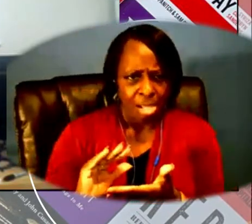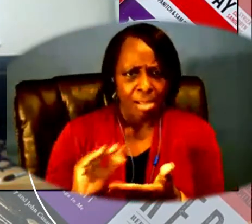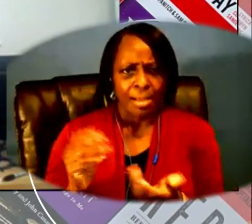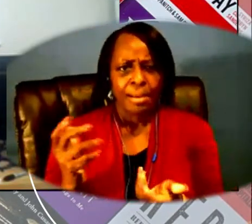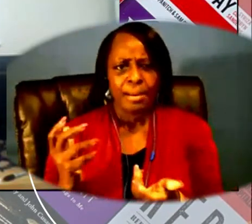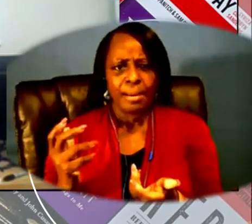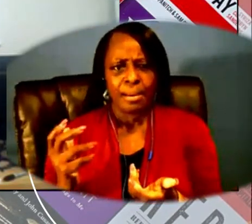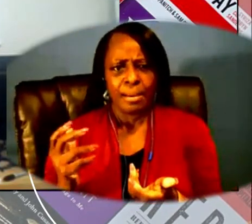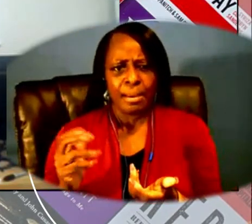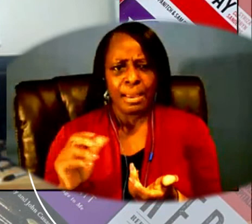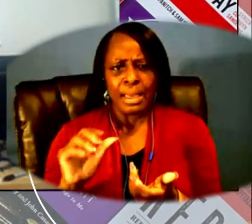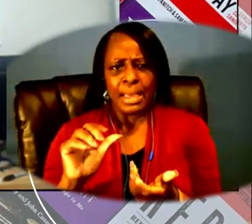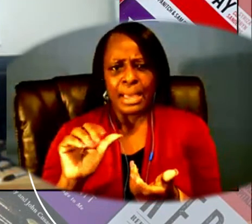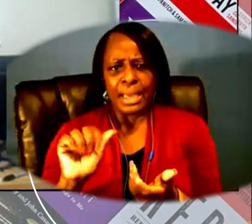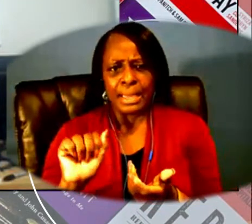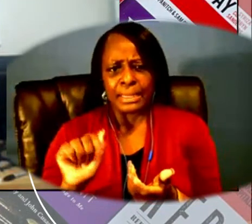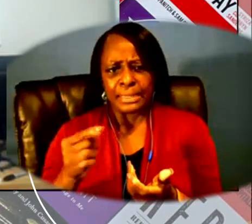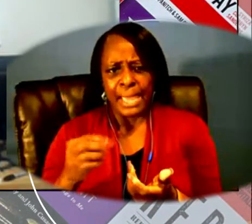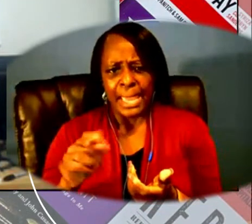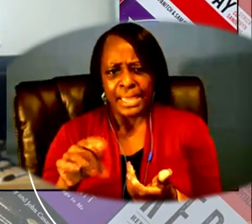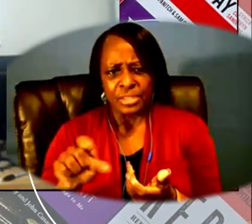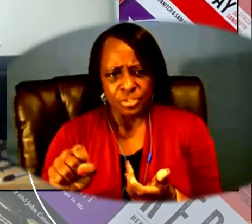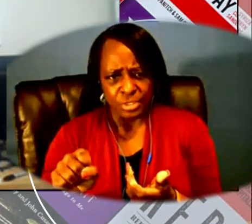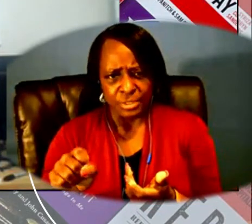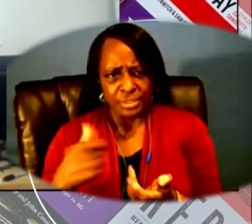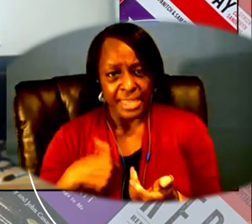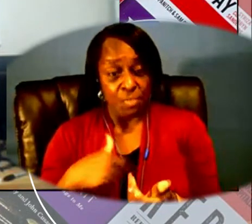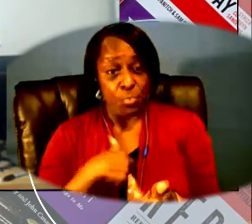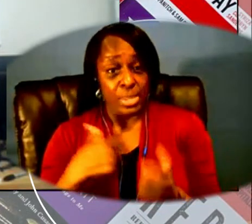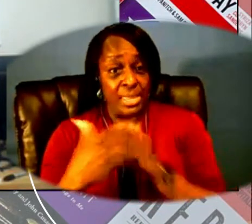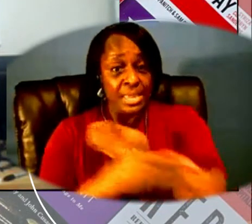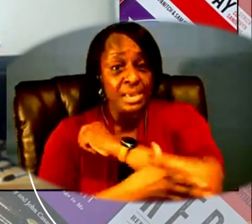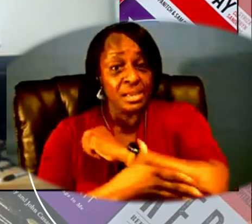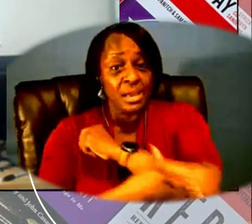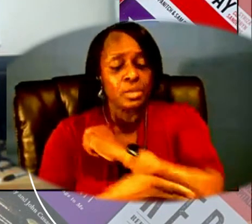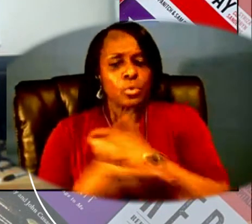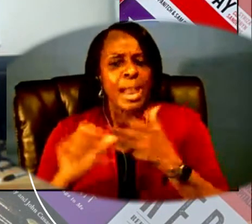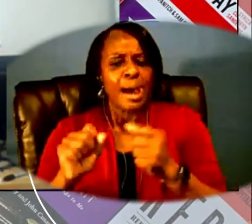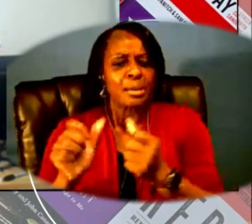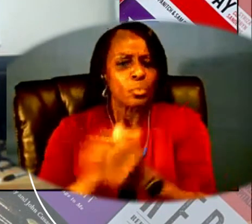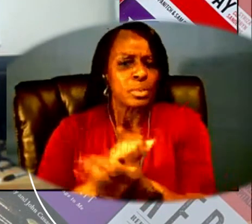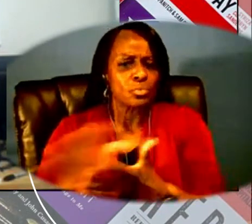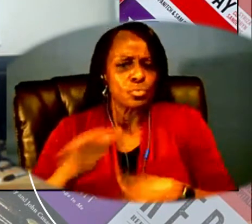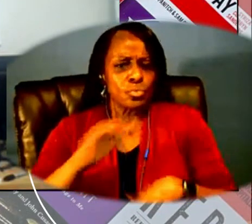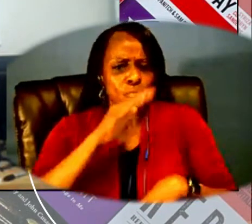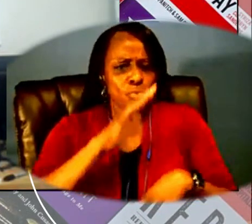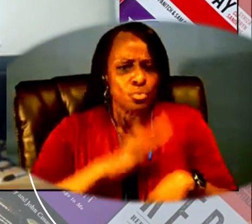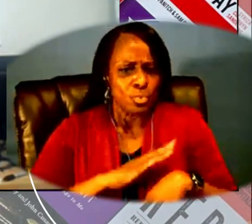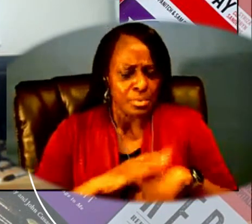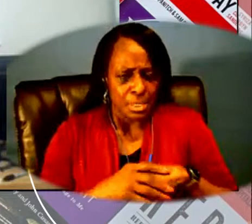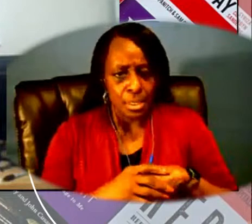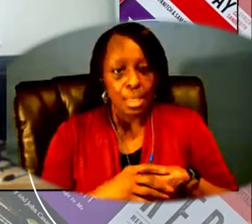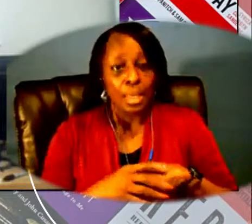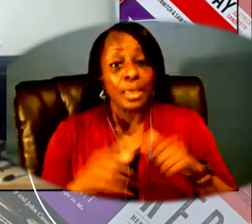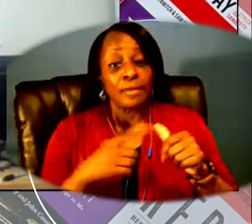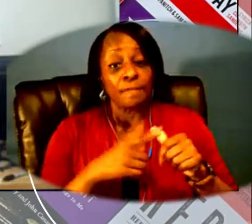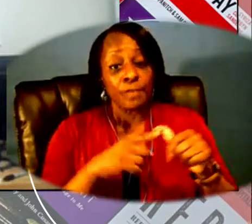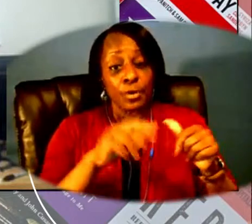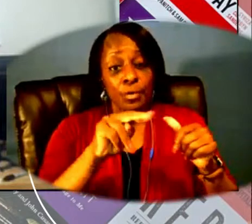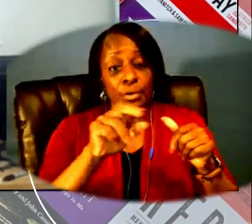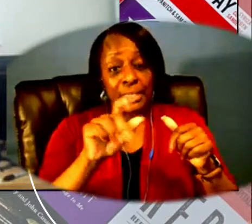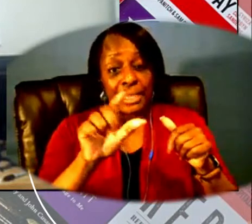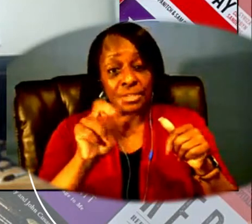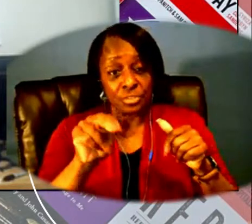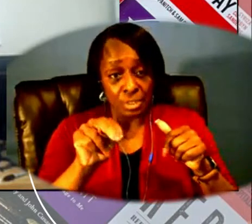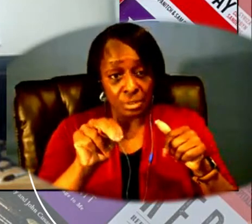the agents that we put out there, we as this country, to destroy them. The First Nations have been